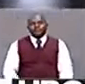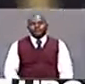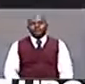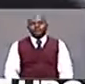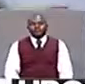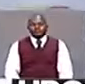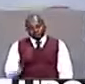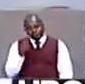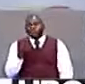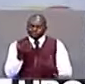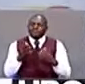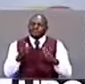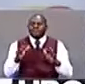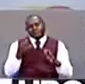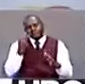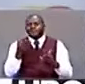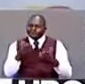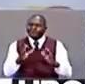I've seen it.